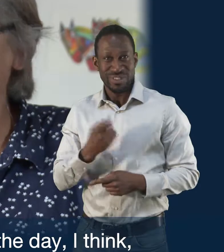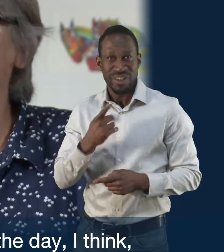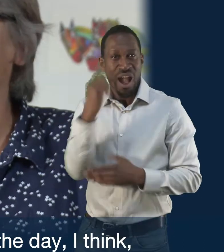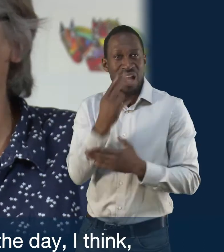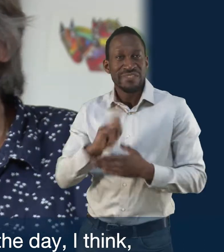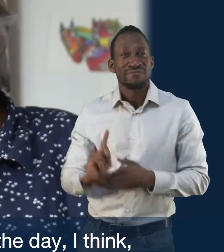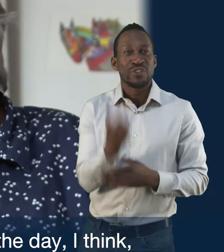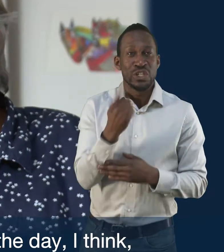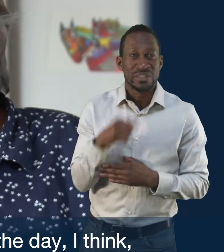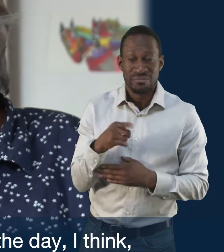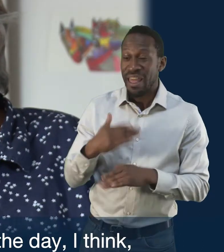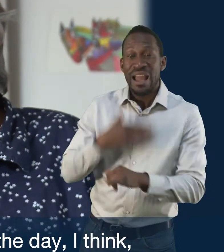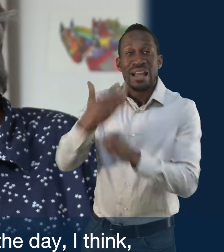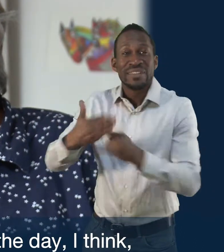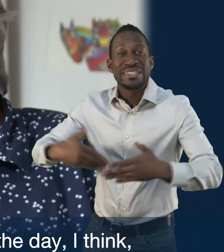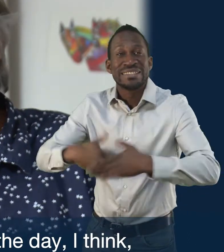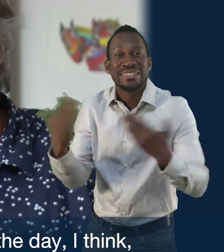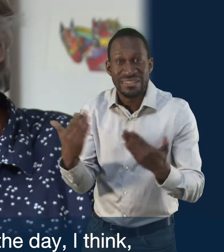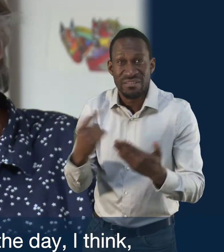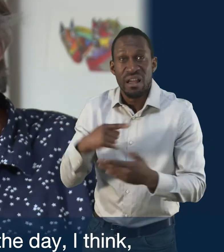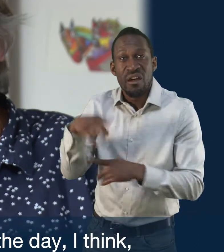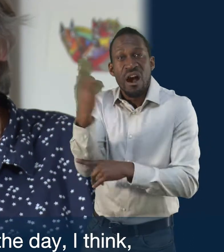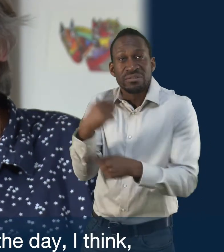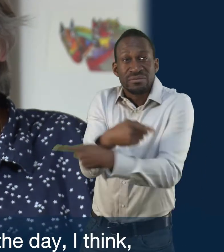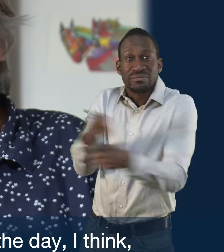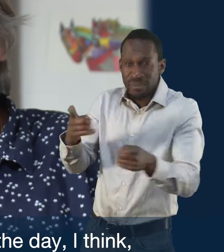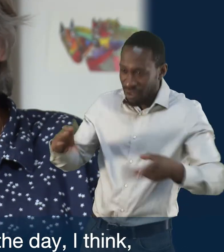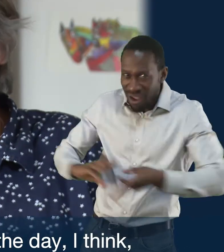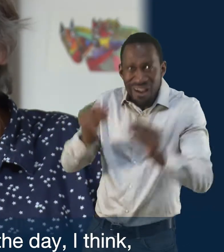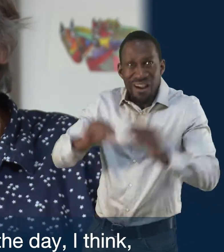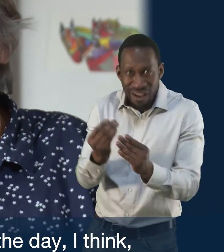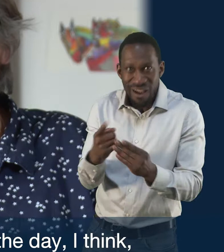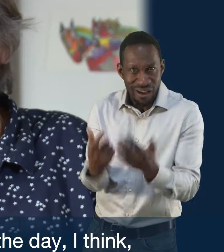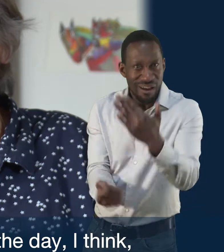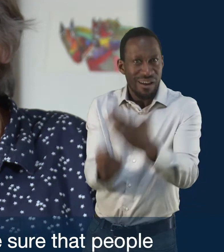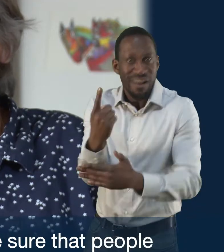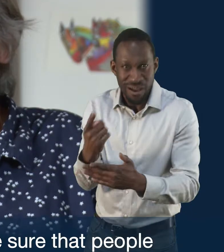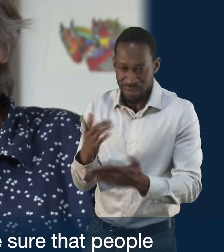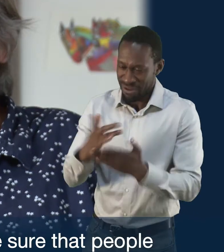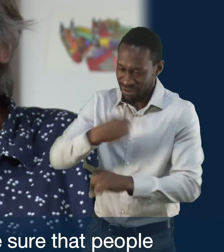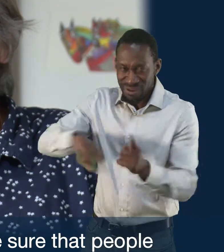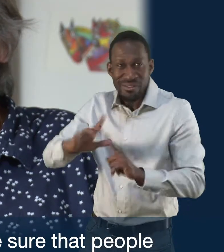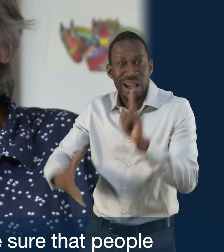But actually, at the end of the day, I think the artists made things happen, and we were ambitious and